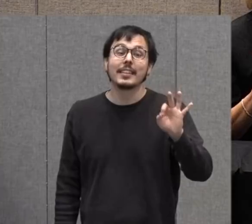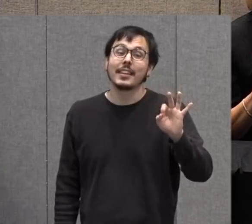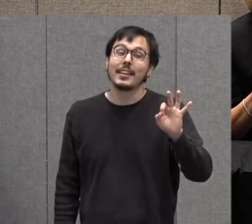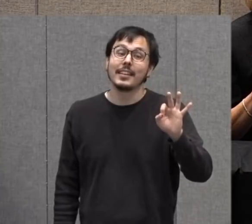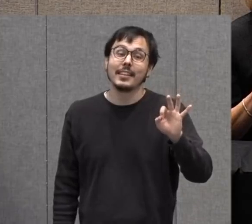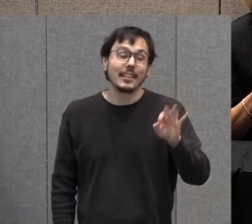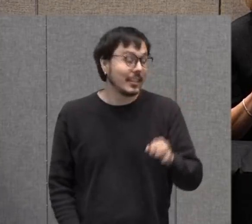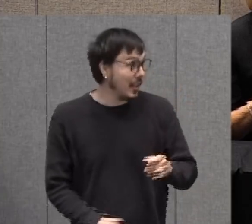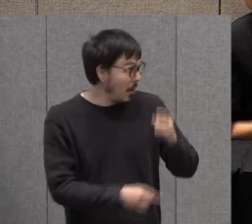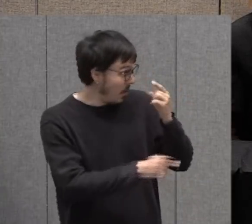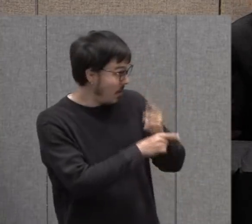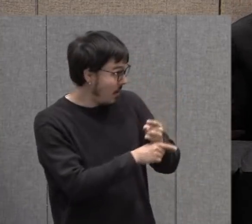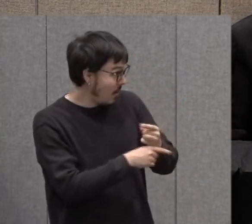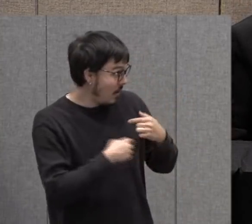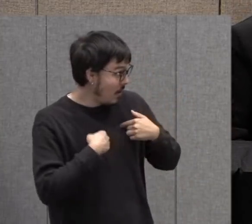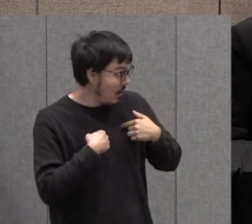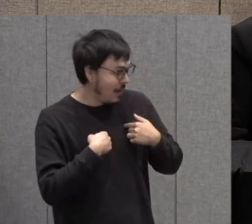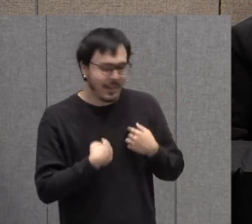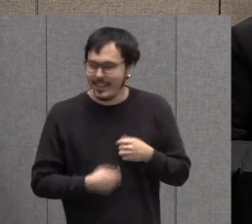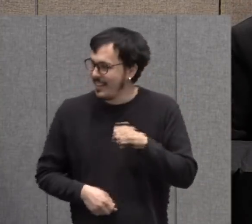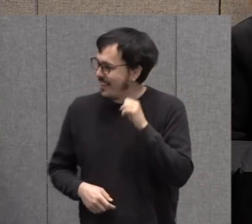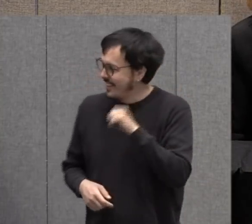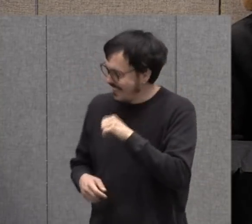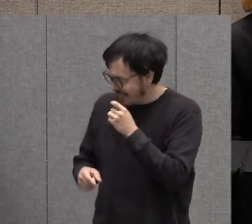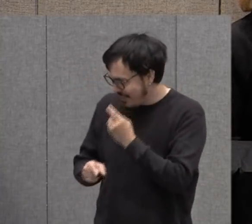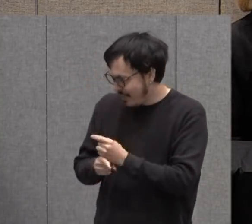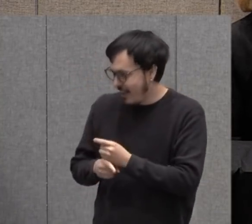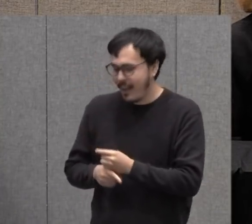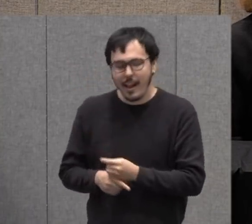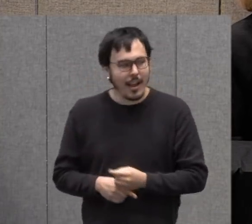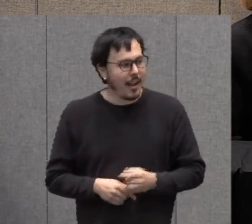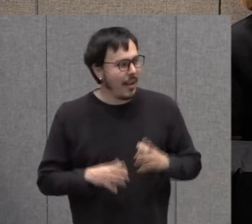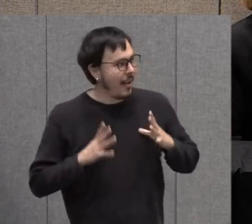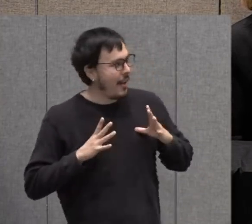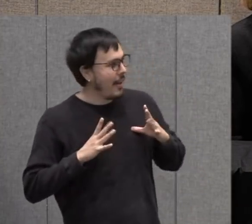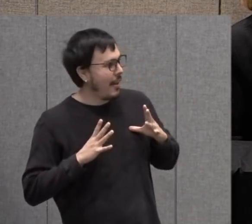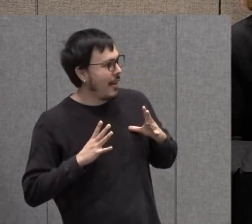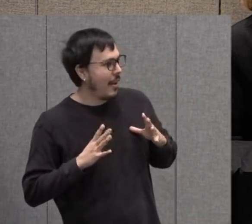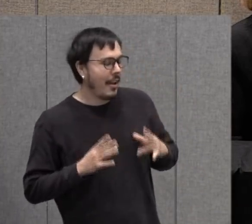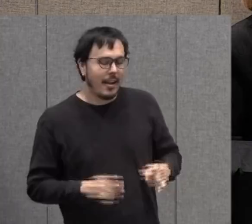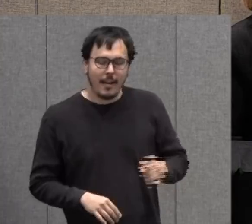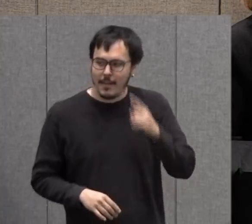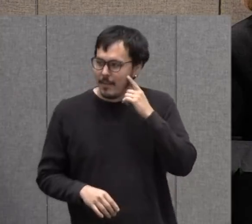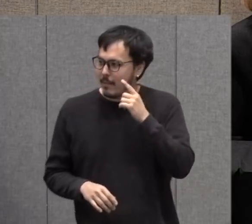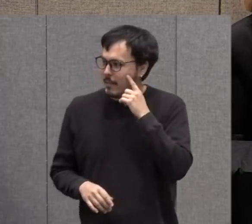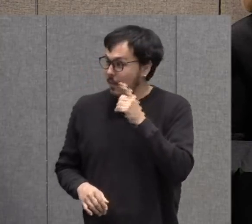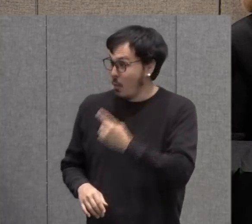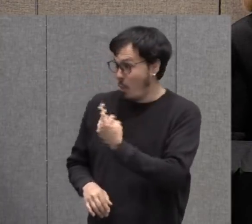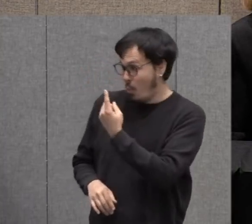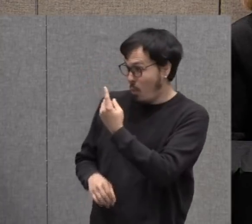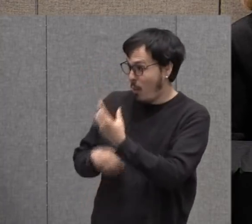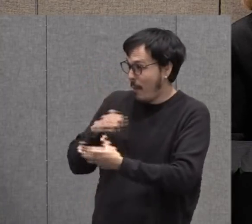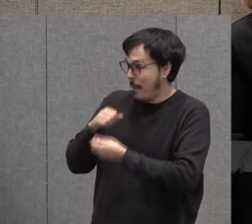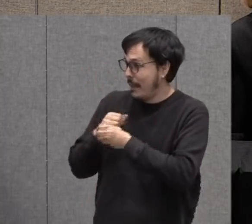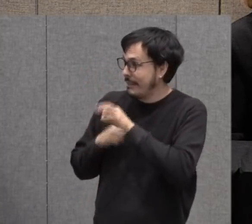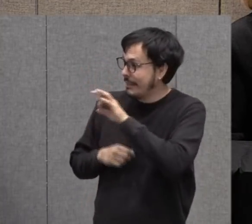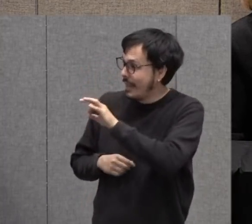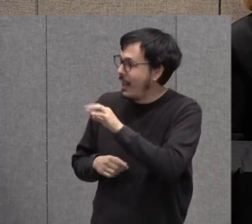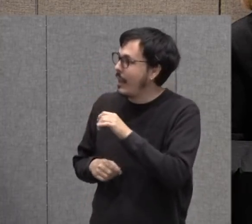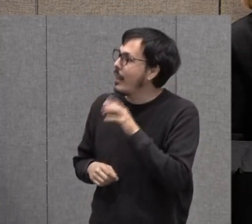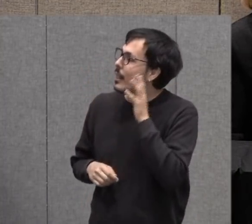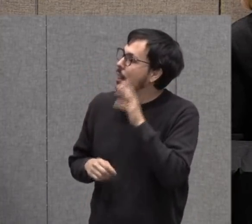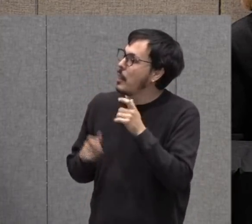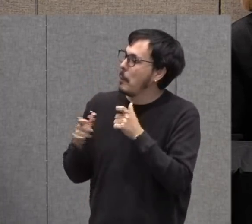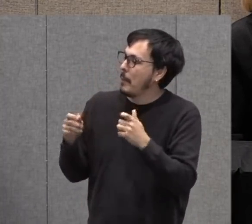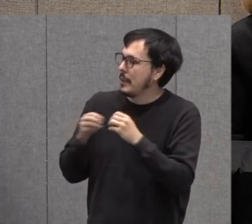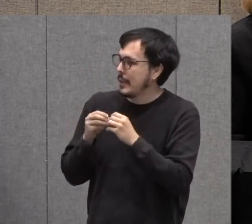Was I right? You were right. Nice. And our 1 plus 9 more Is make our big number